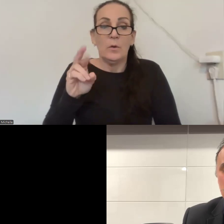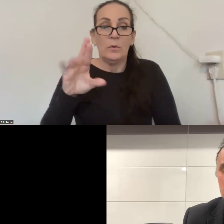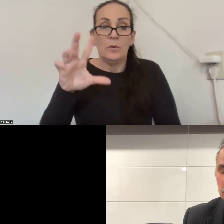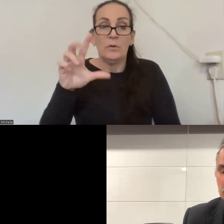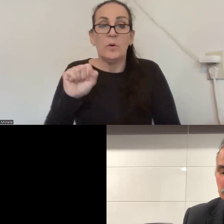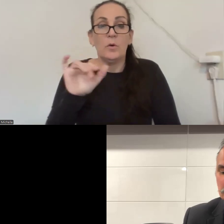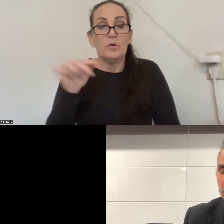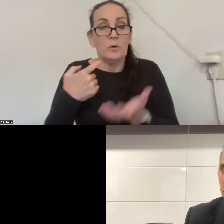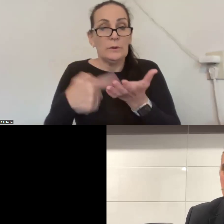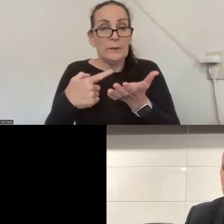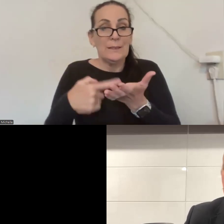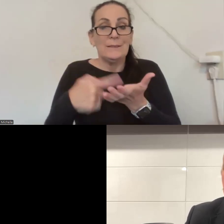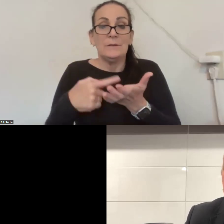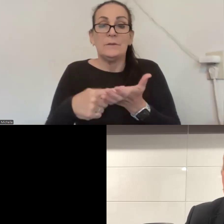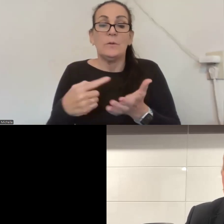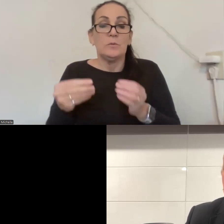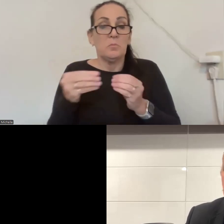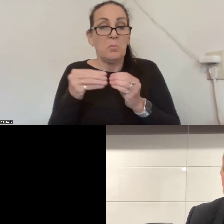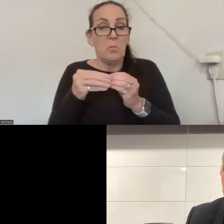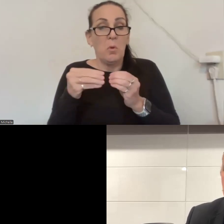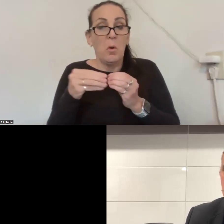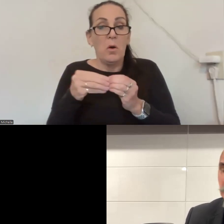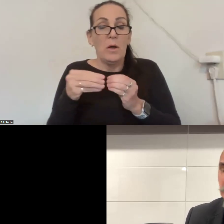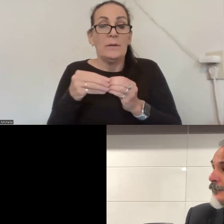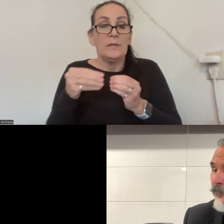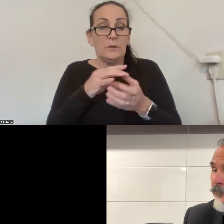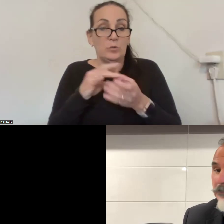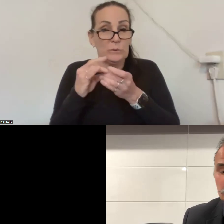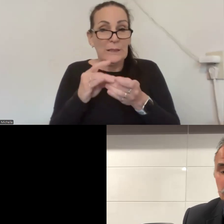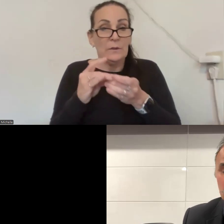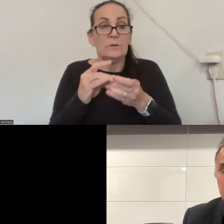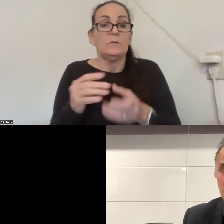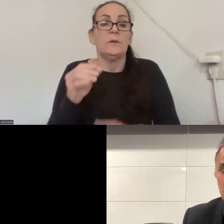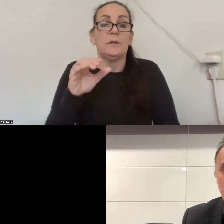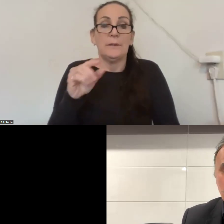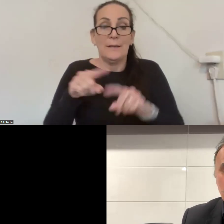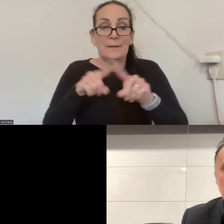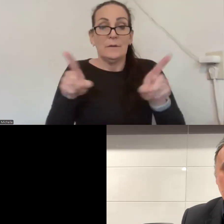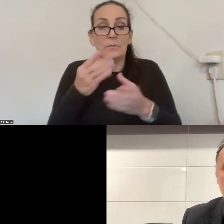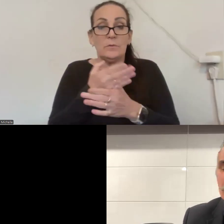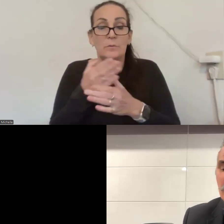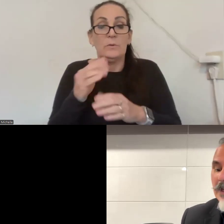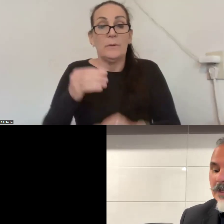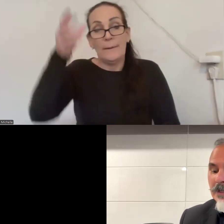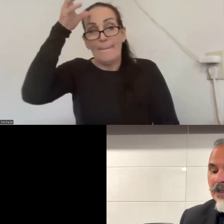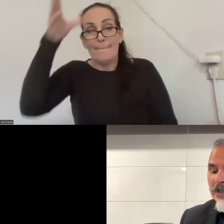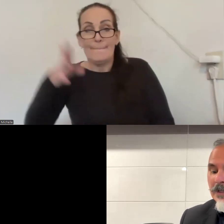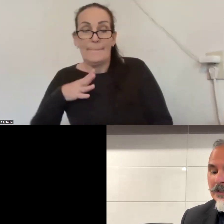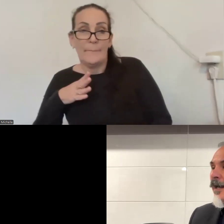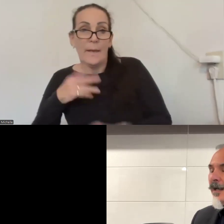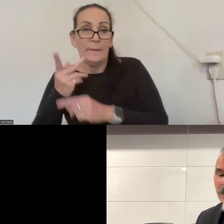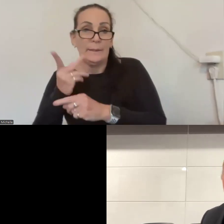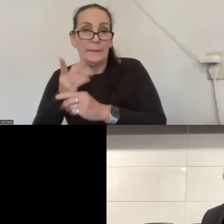a female caregiver. I'm definitely interested in that. And Carlos, would you like to add more?